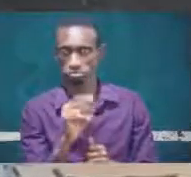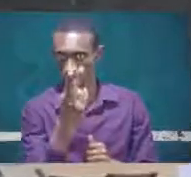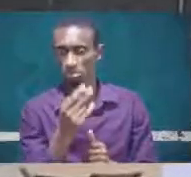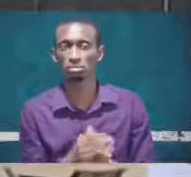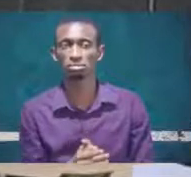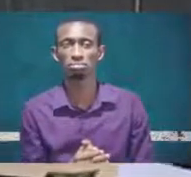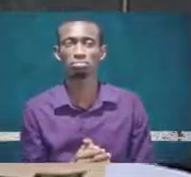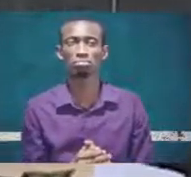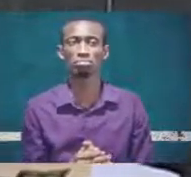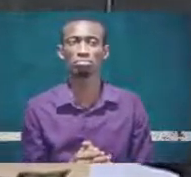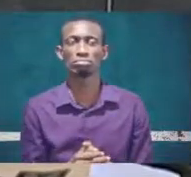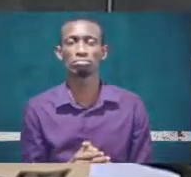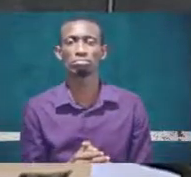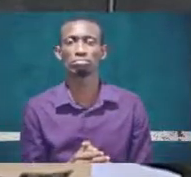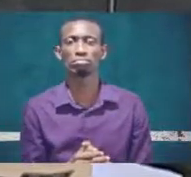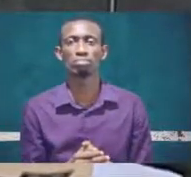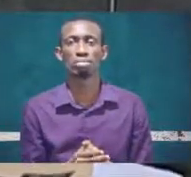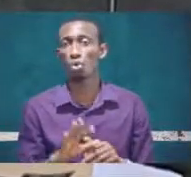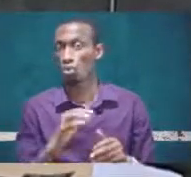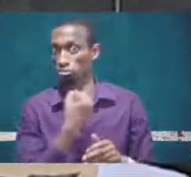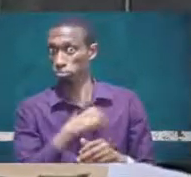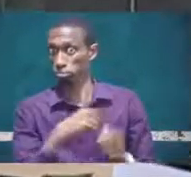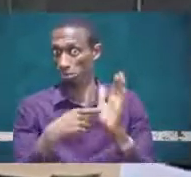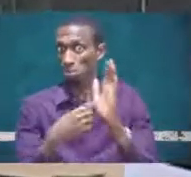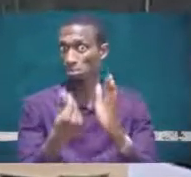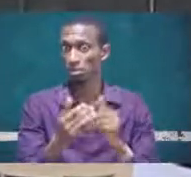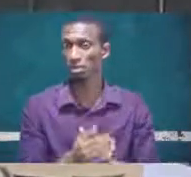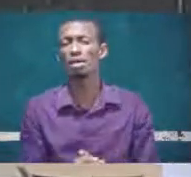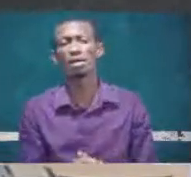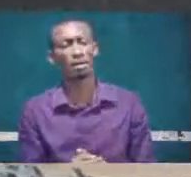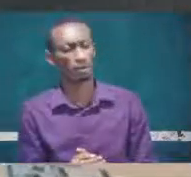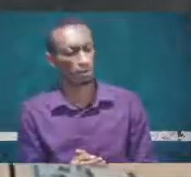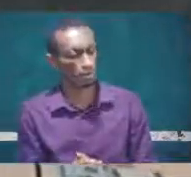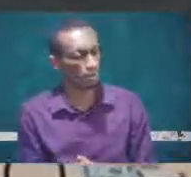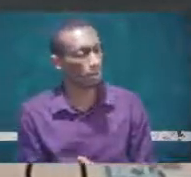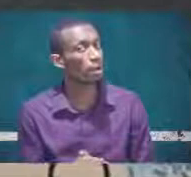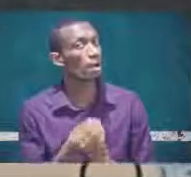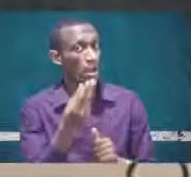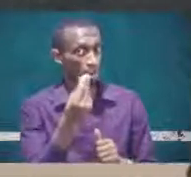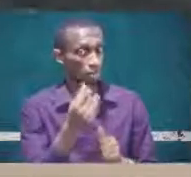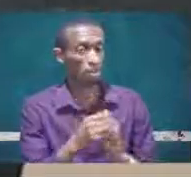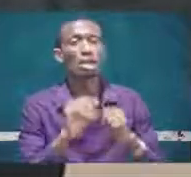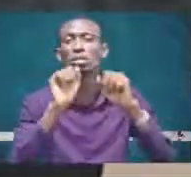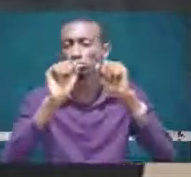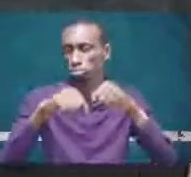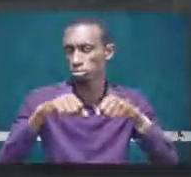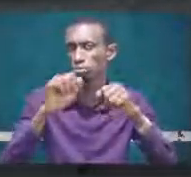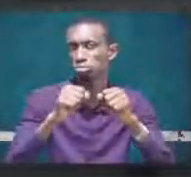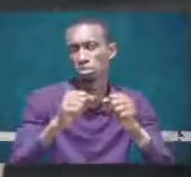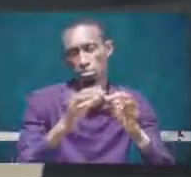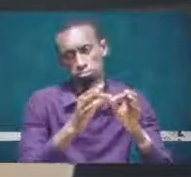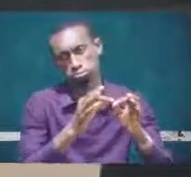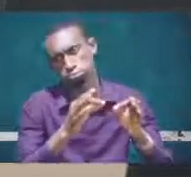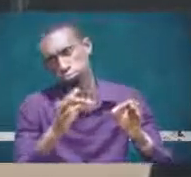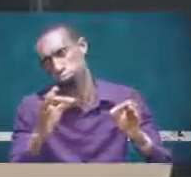or the second attribute of good money, durability. And something that is durable, durability, something that